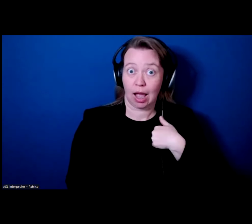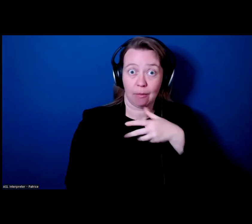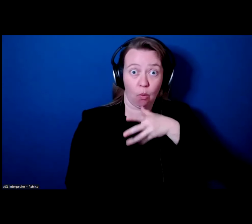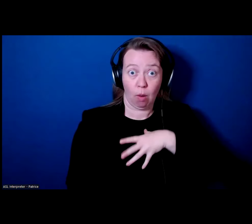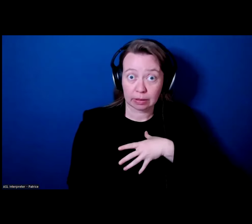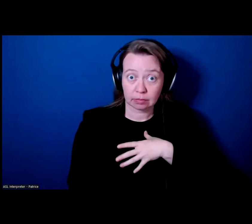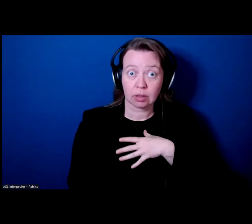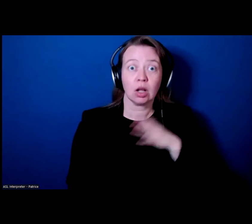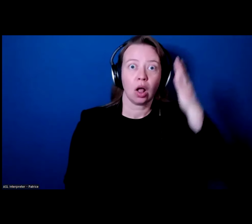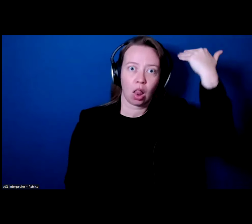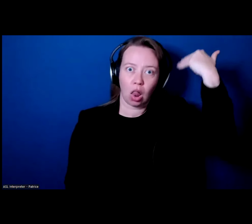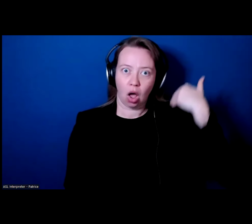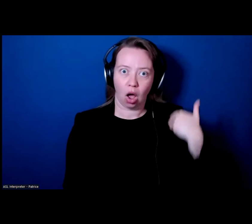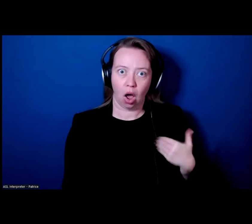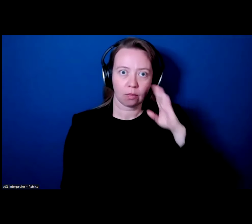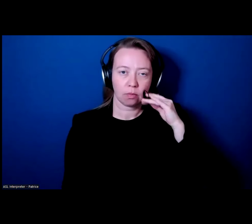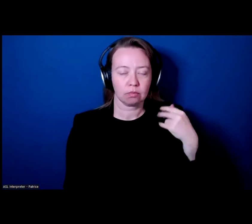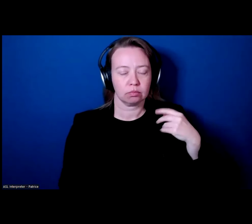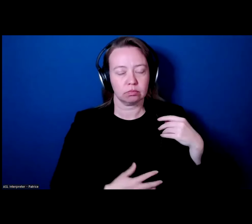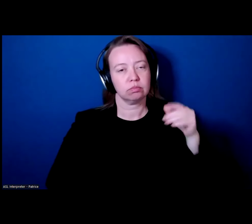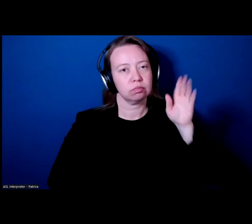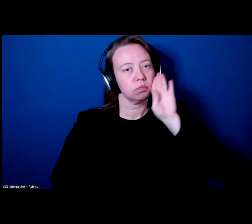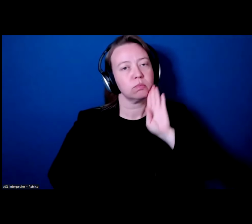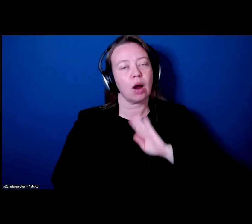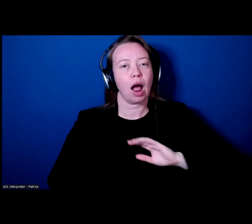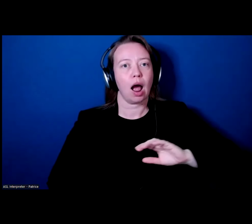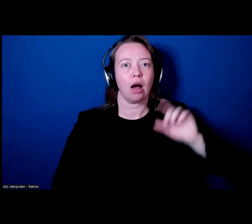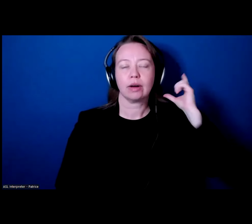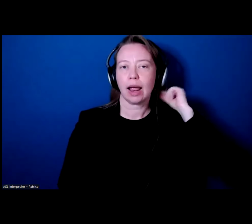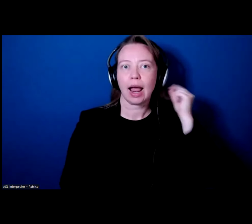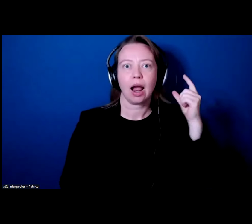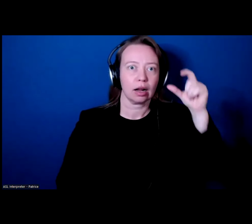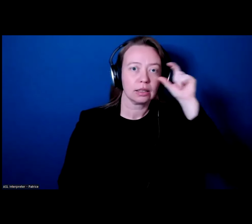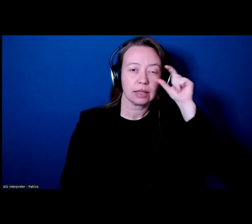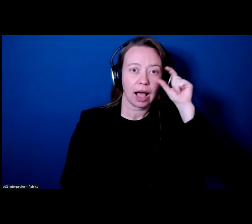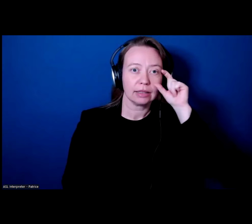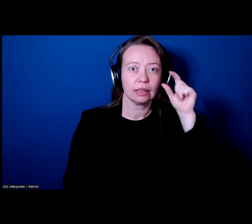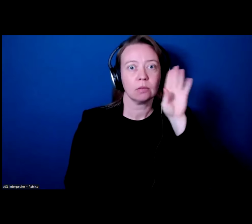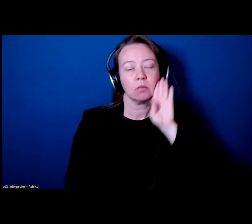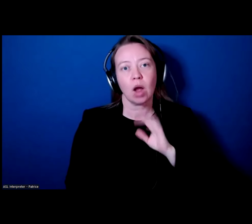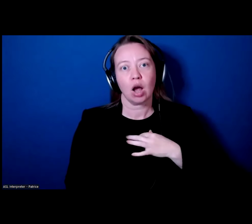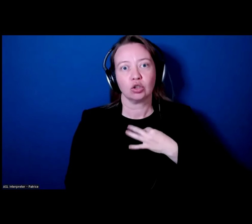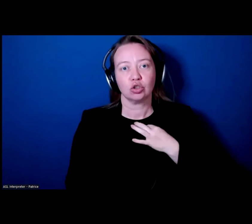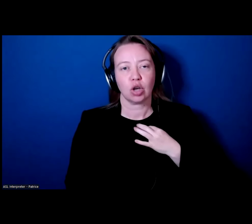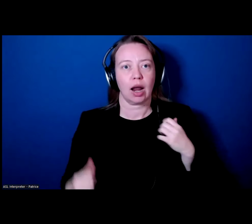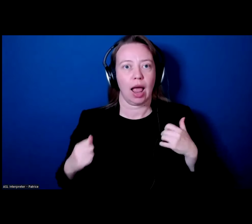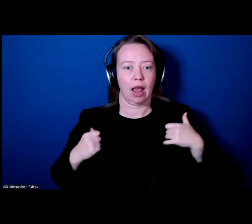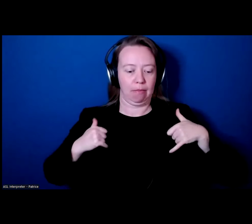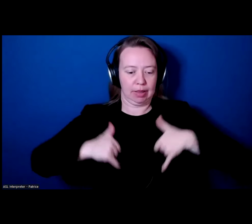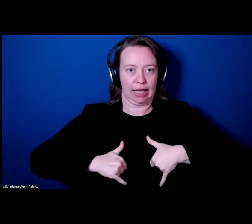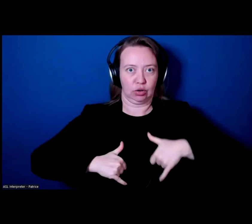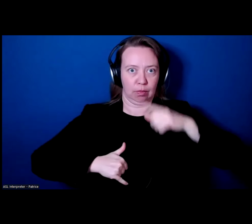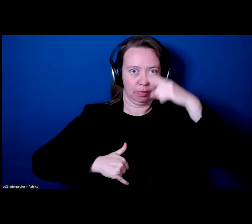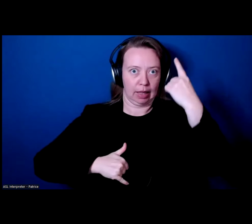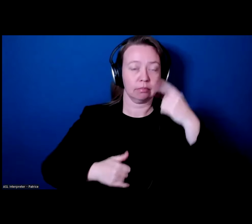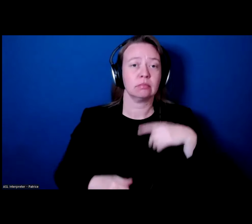have long brown hair. I'm wearing glasses, a red shirt, and a black blazer. So the Direct Care Workforce Strategies